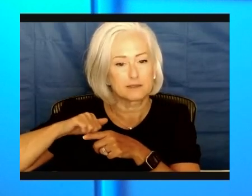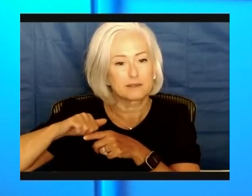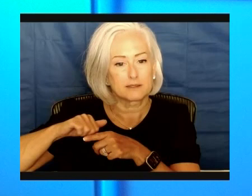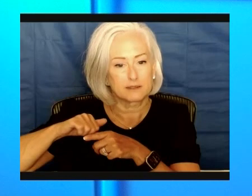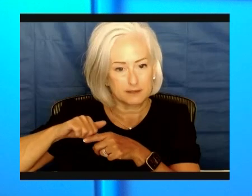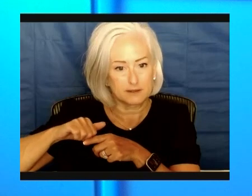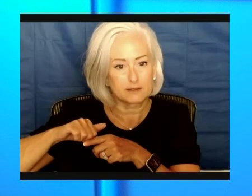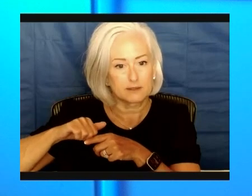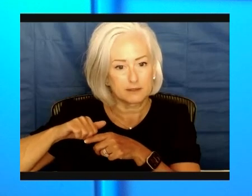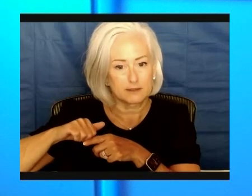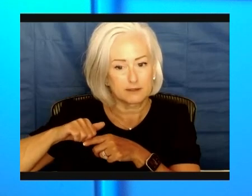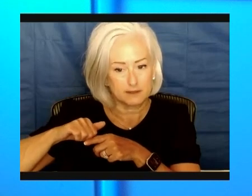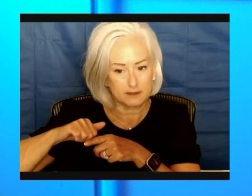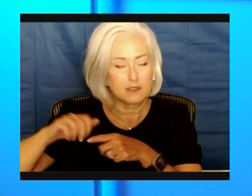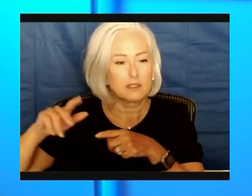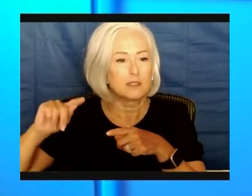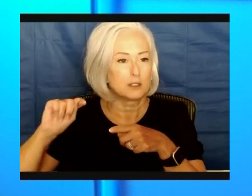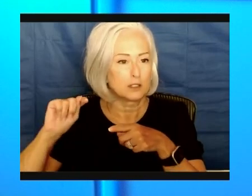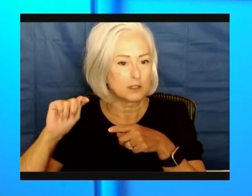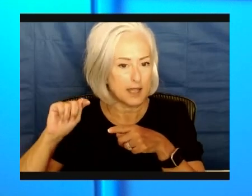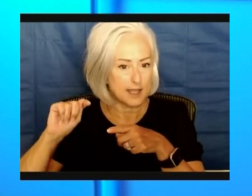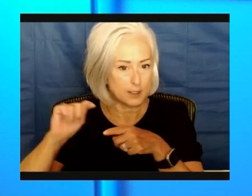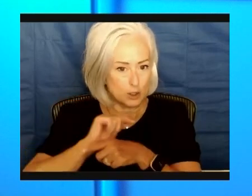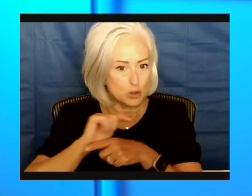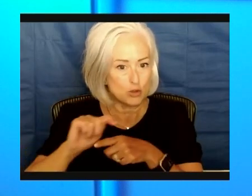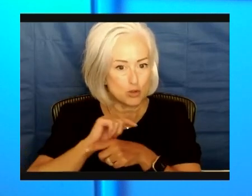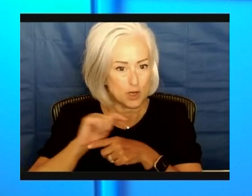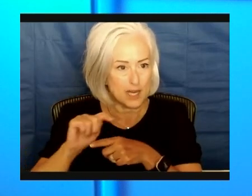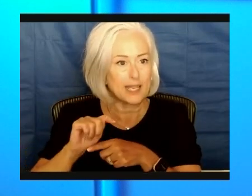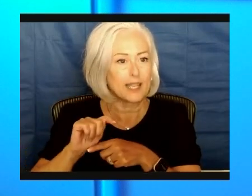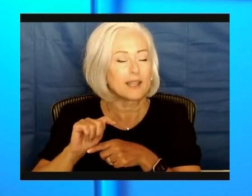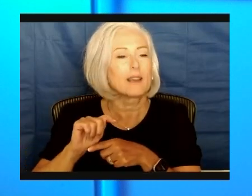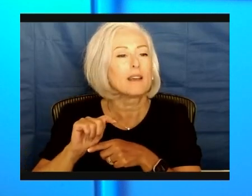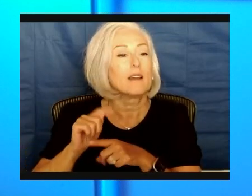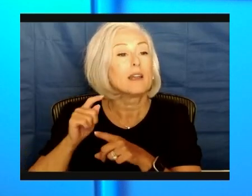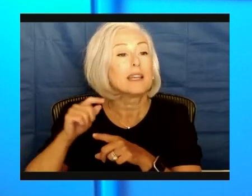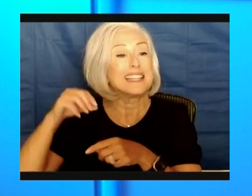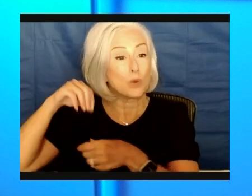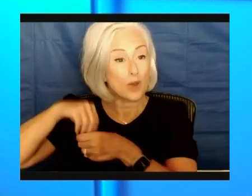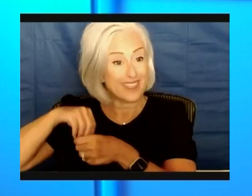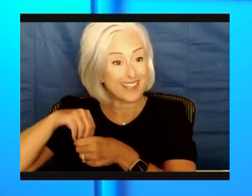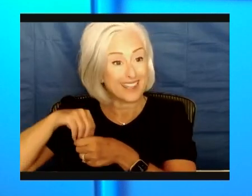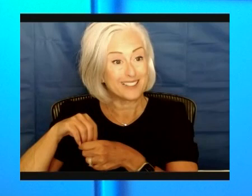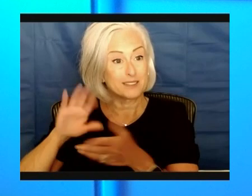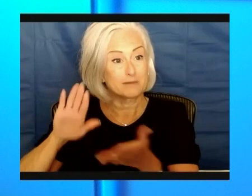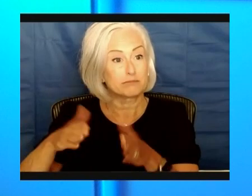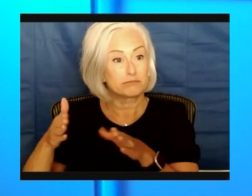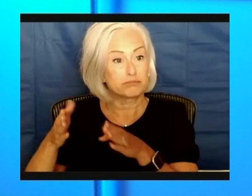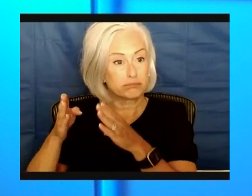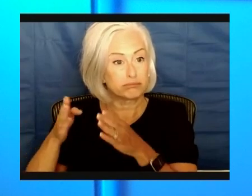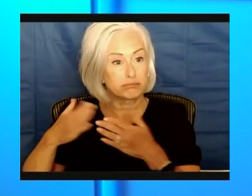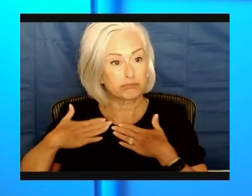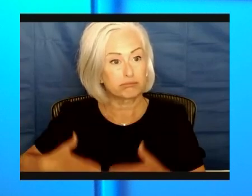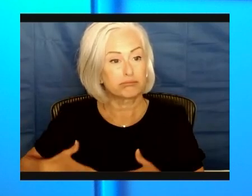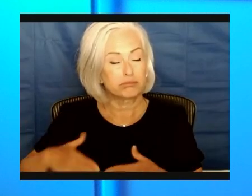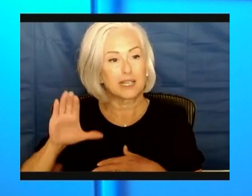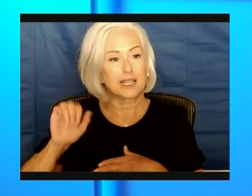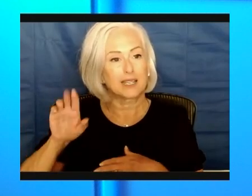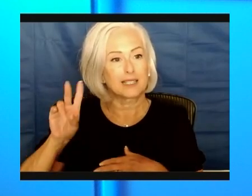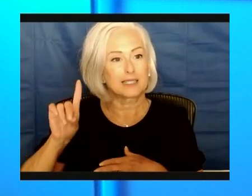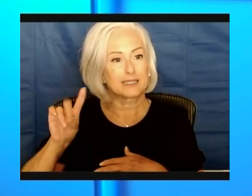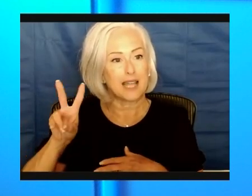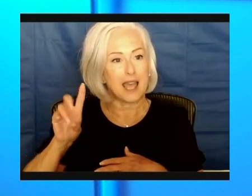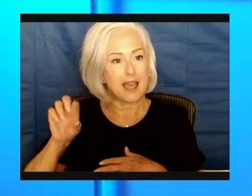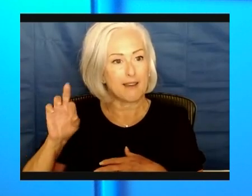hands-on training in cadaver lab. And also we are involving in collaborative